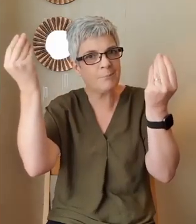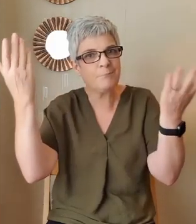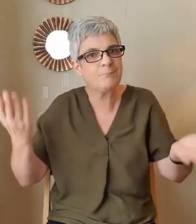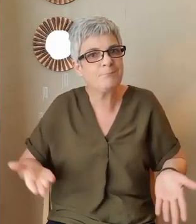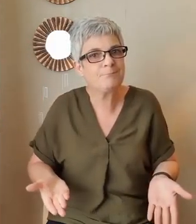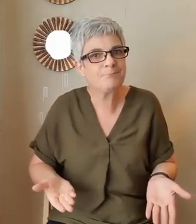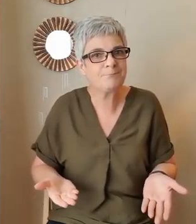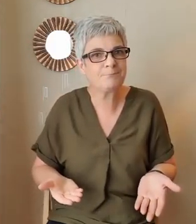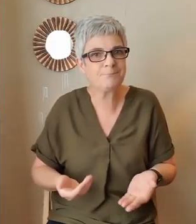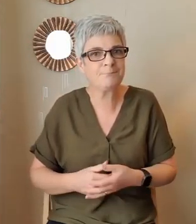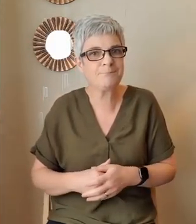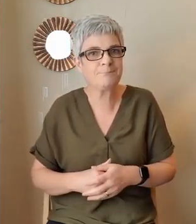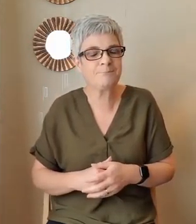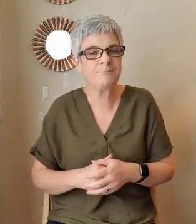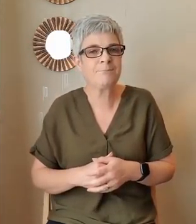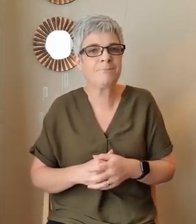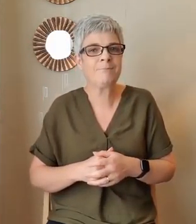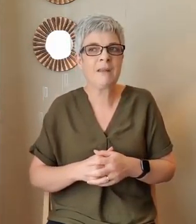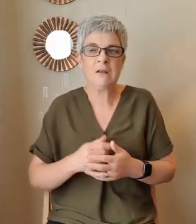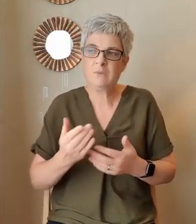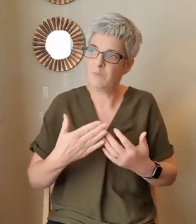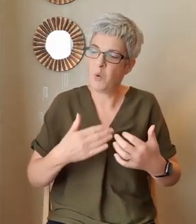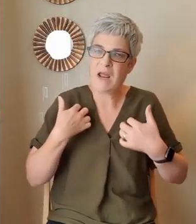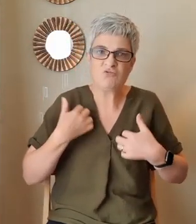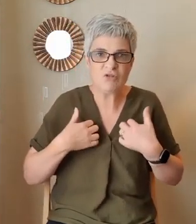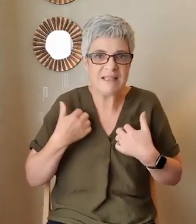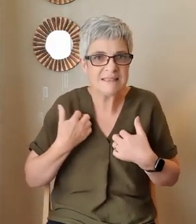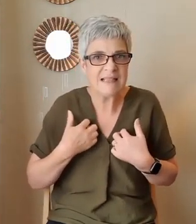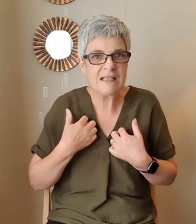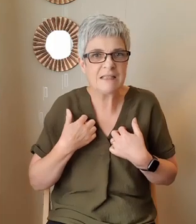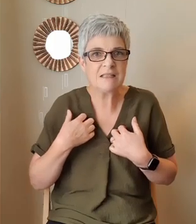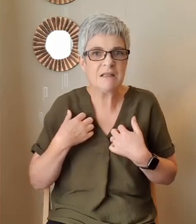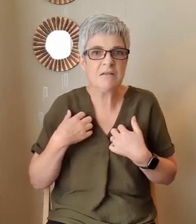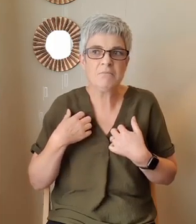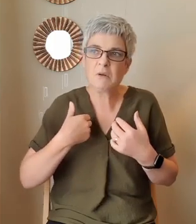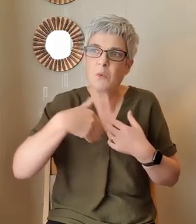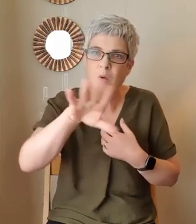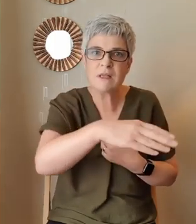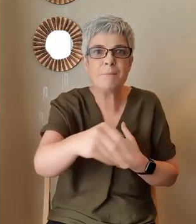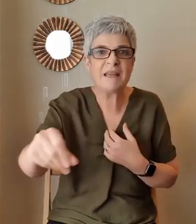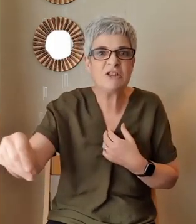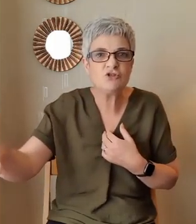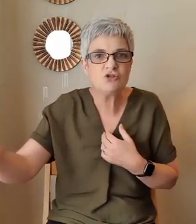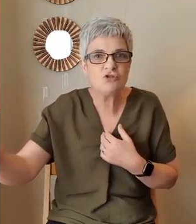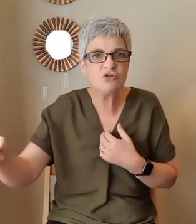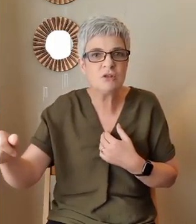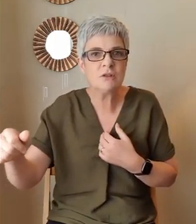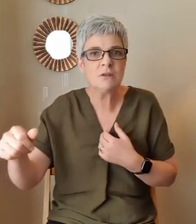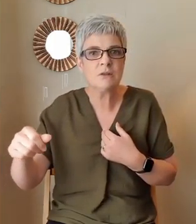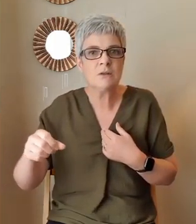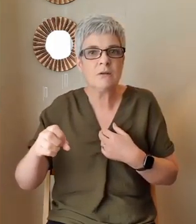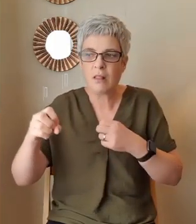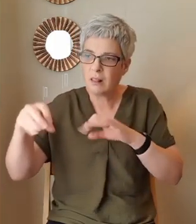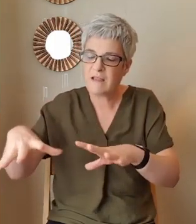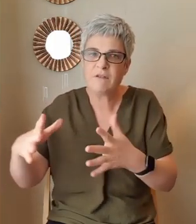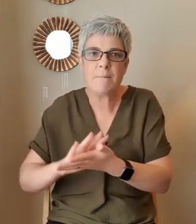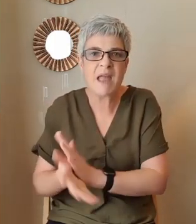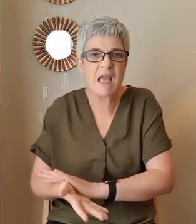with the wind. We're more interested in getting to the beach, leaving a